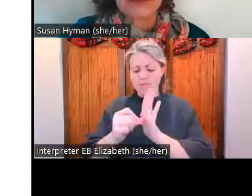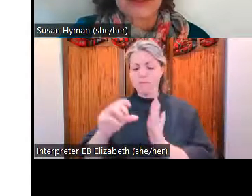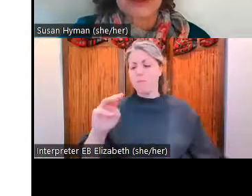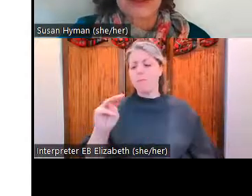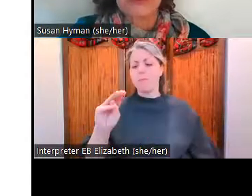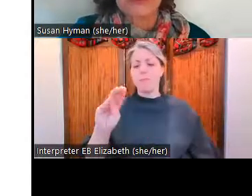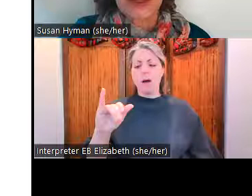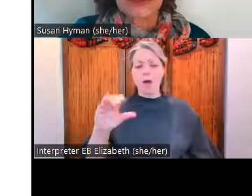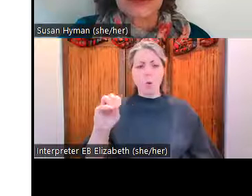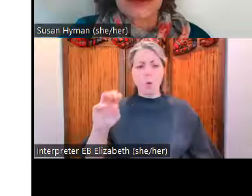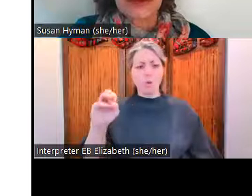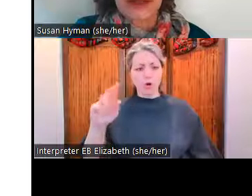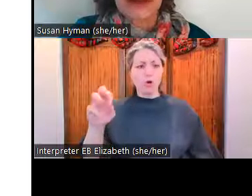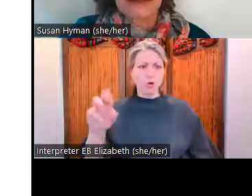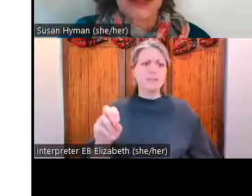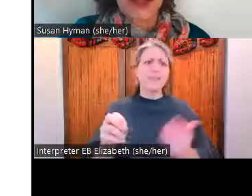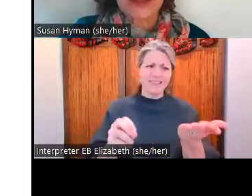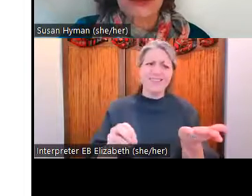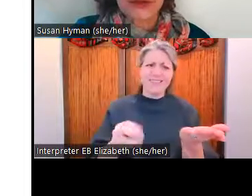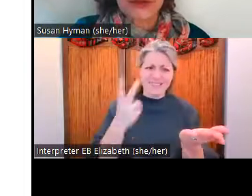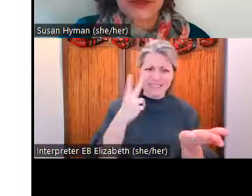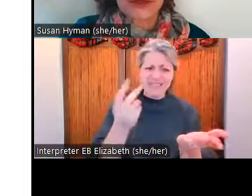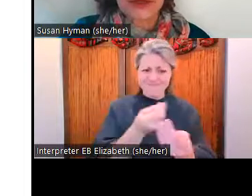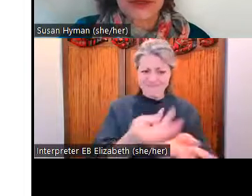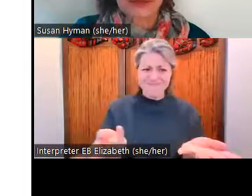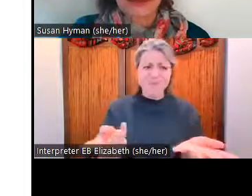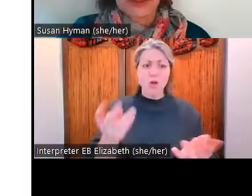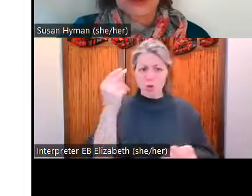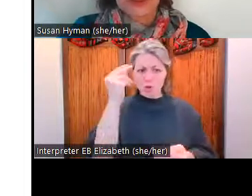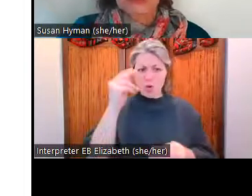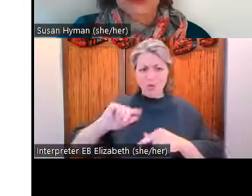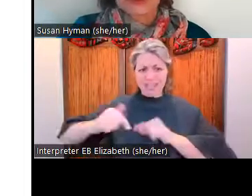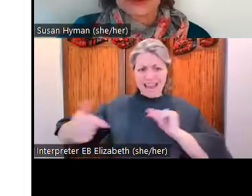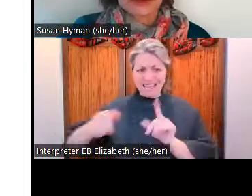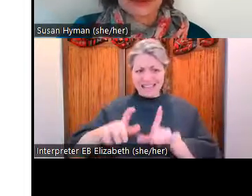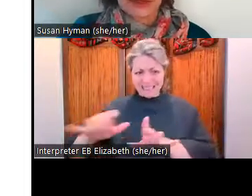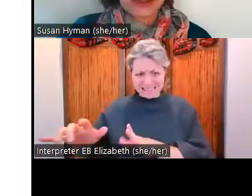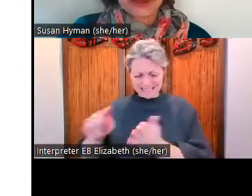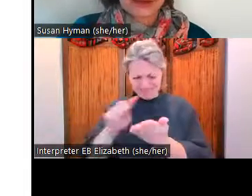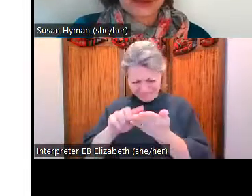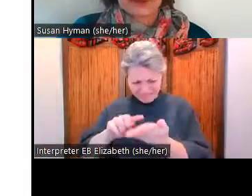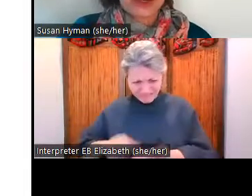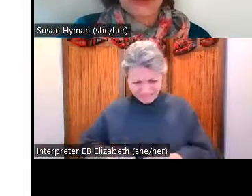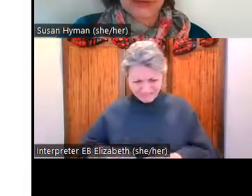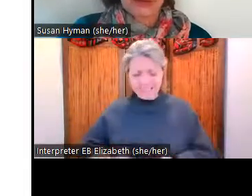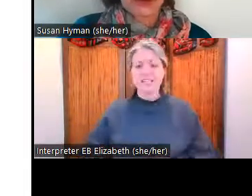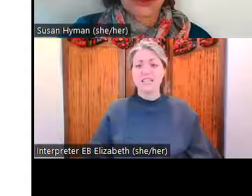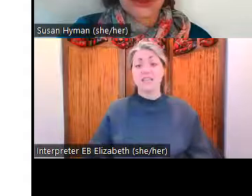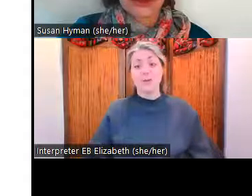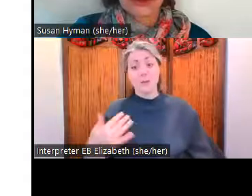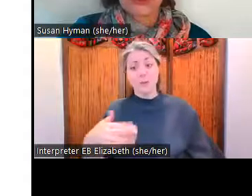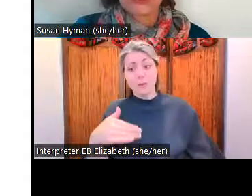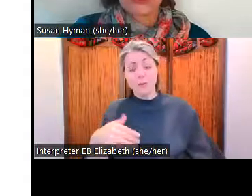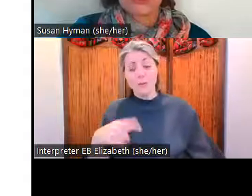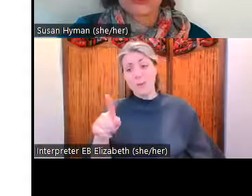development. Many of you have had neurogenetic testing. There are actually 1,000 or more